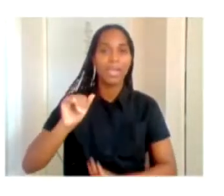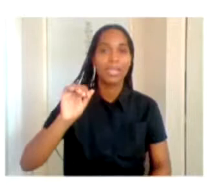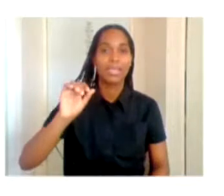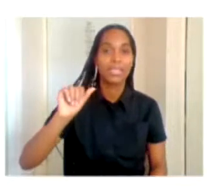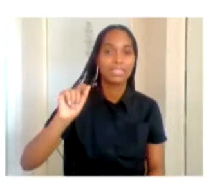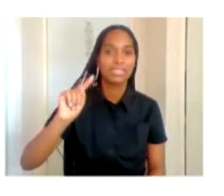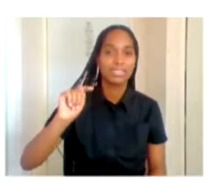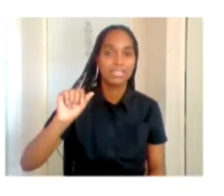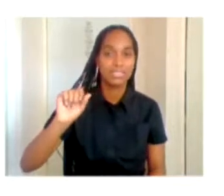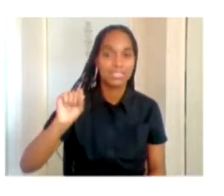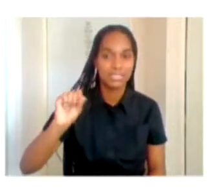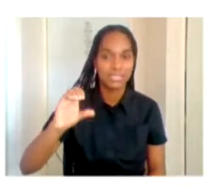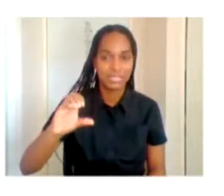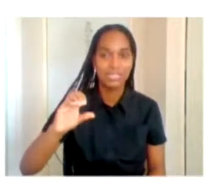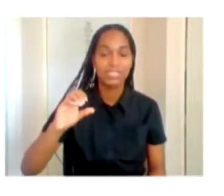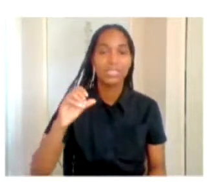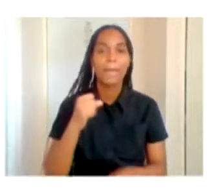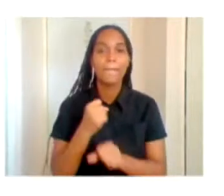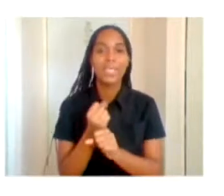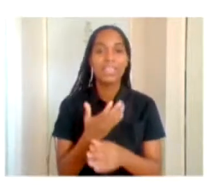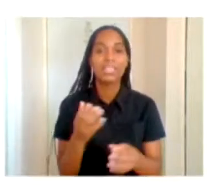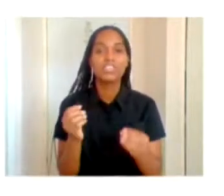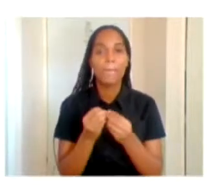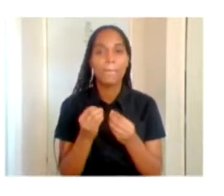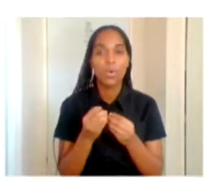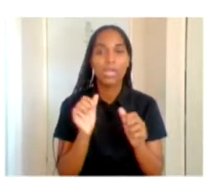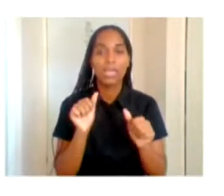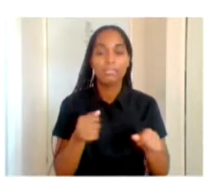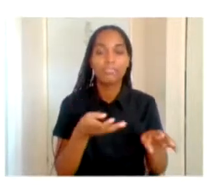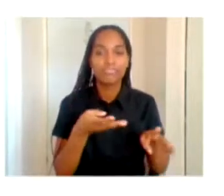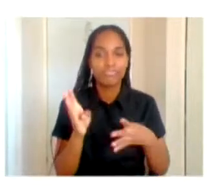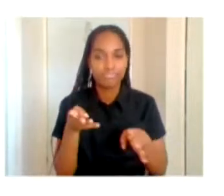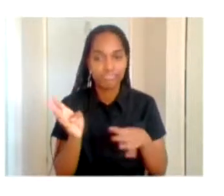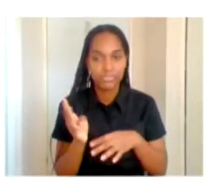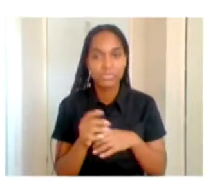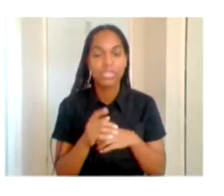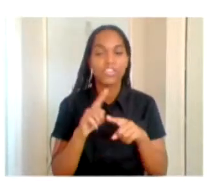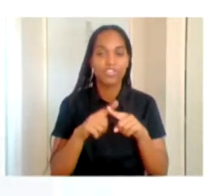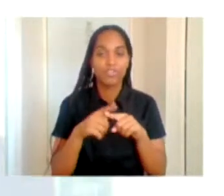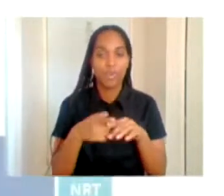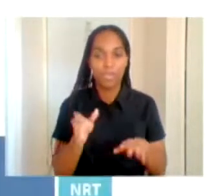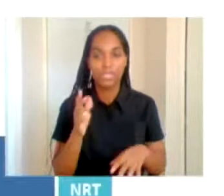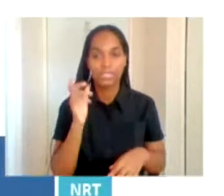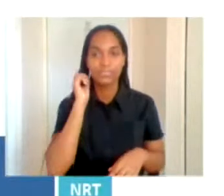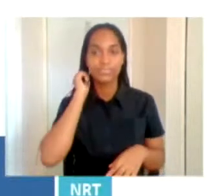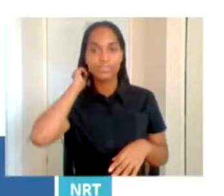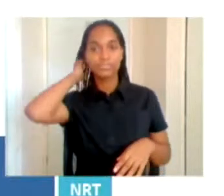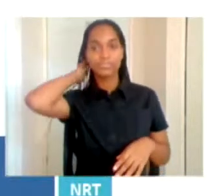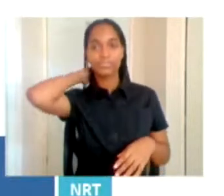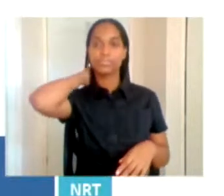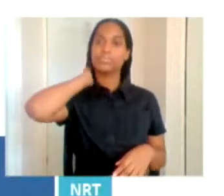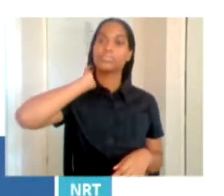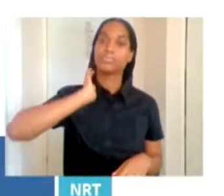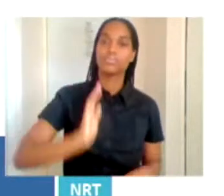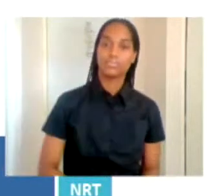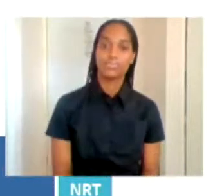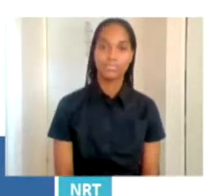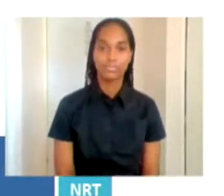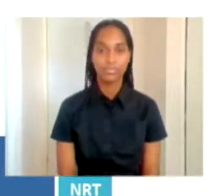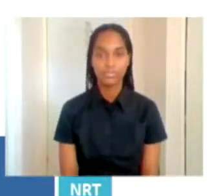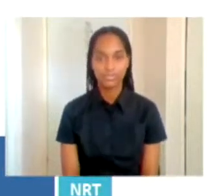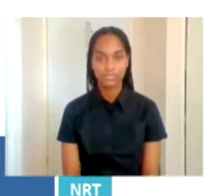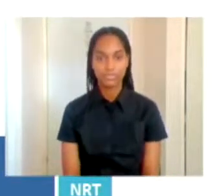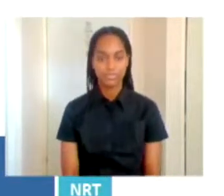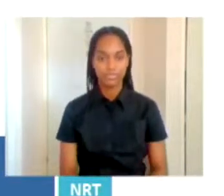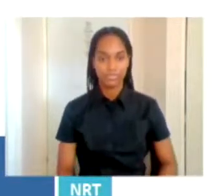Atsc, to make things, streamable in, various ways. Okay, so this is a